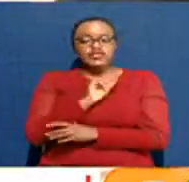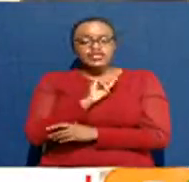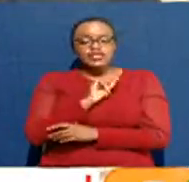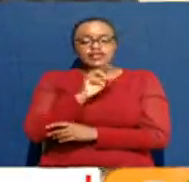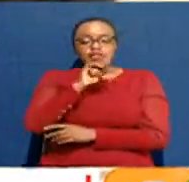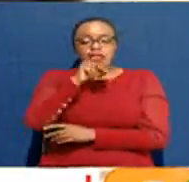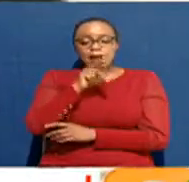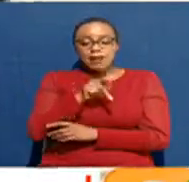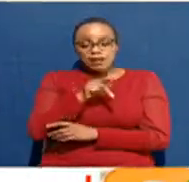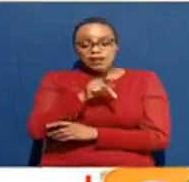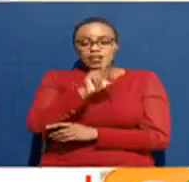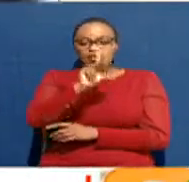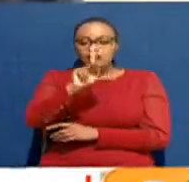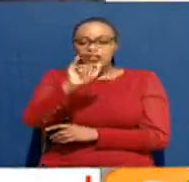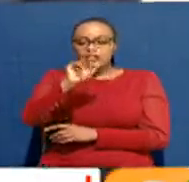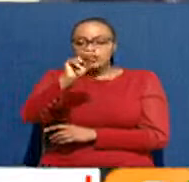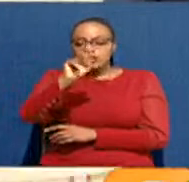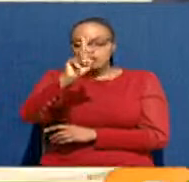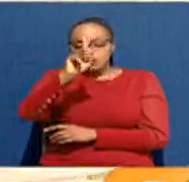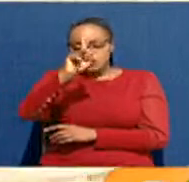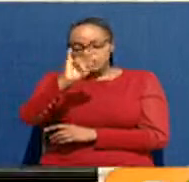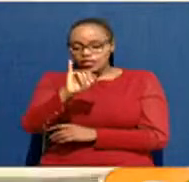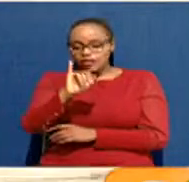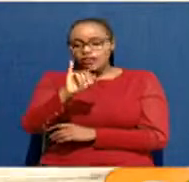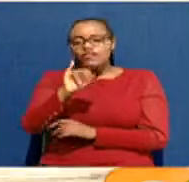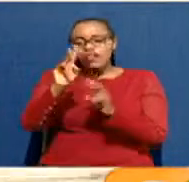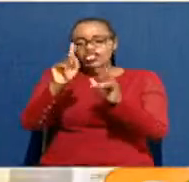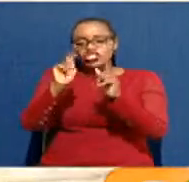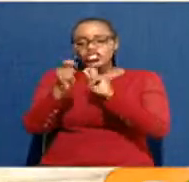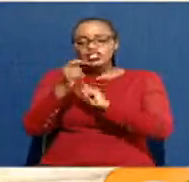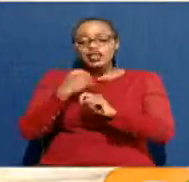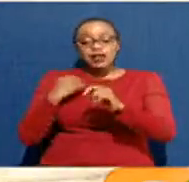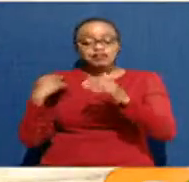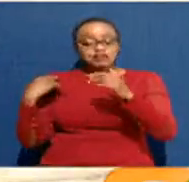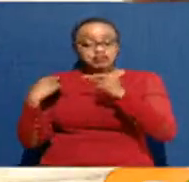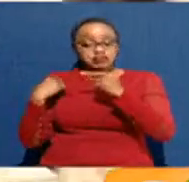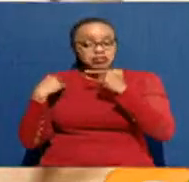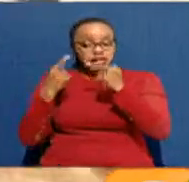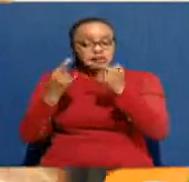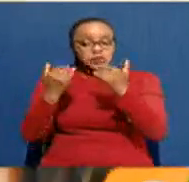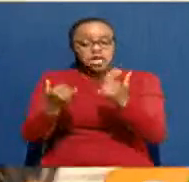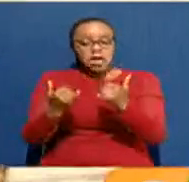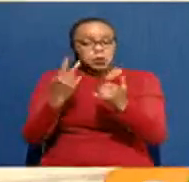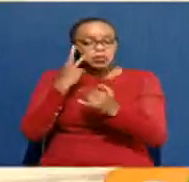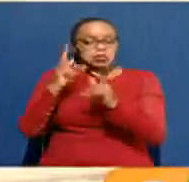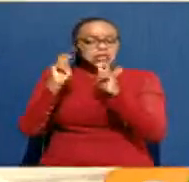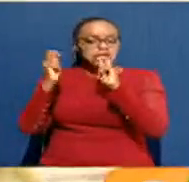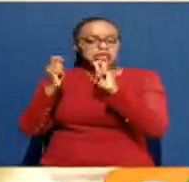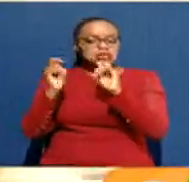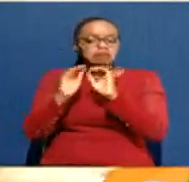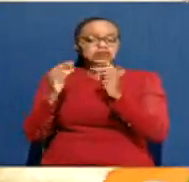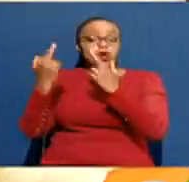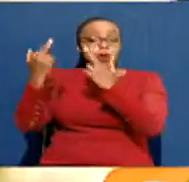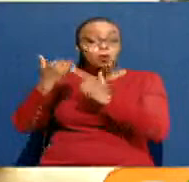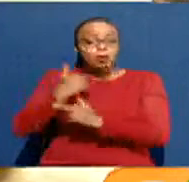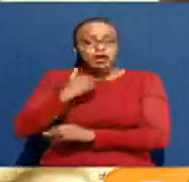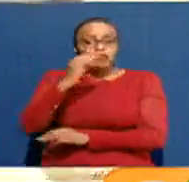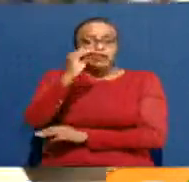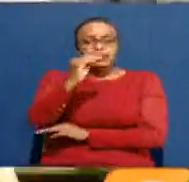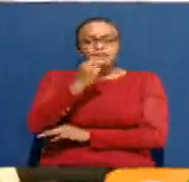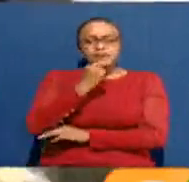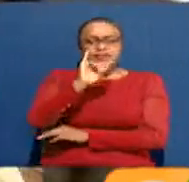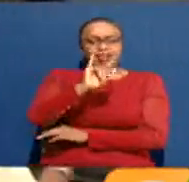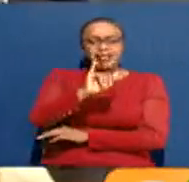MP Kindiki, there will be some change, but till now atuoni any change, atuna hope. Hata tukisema tukae for